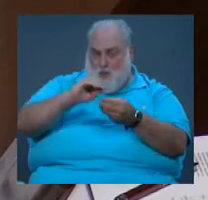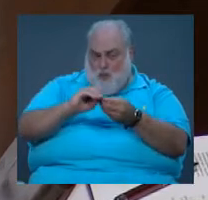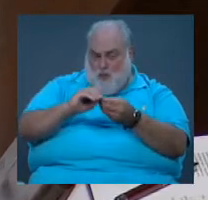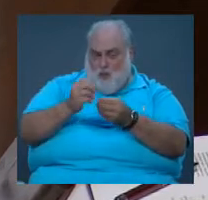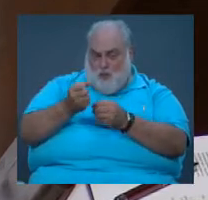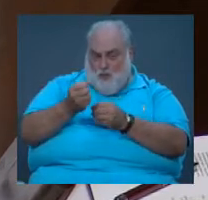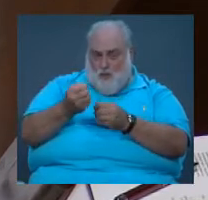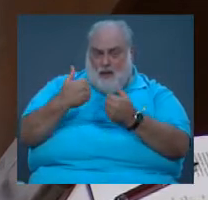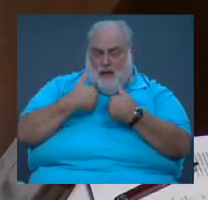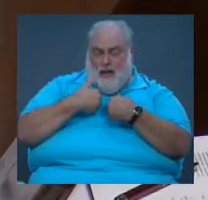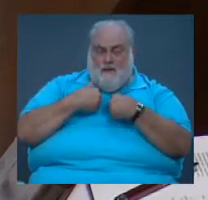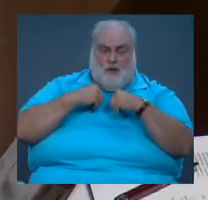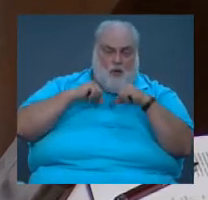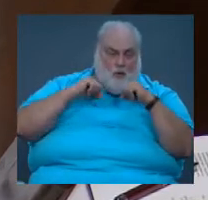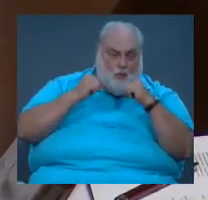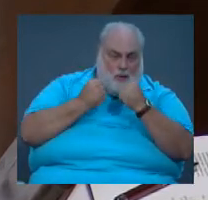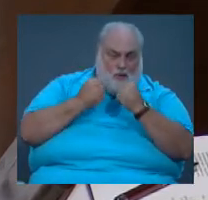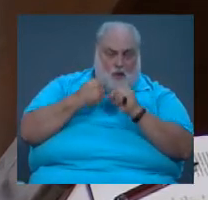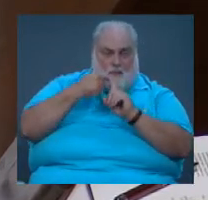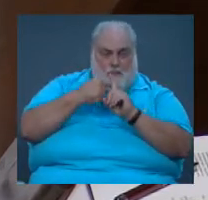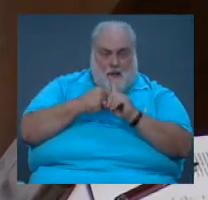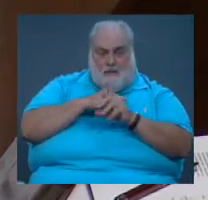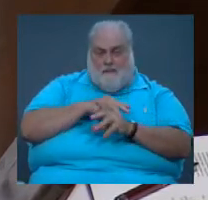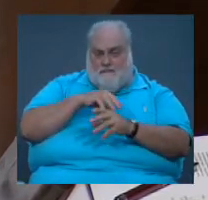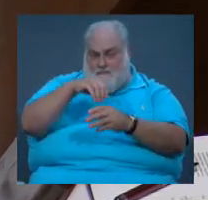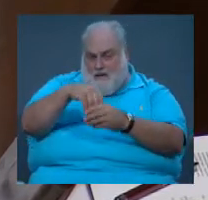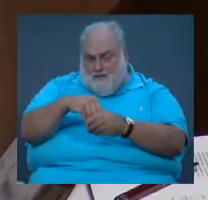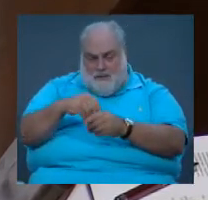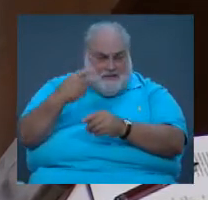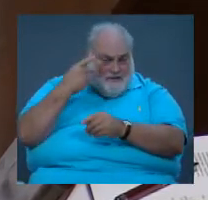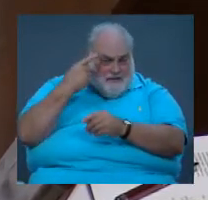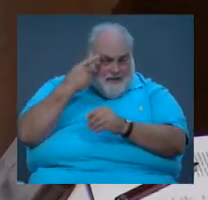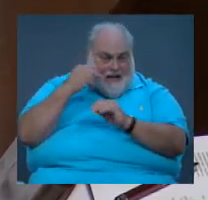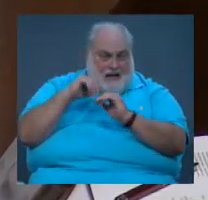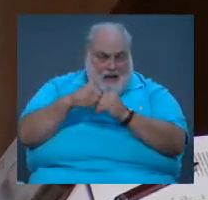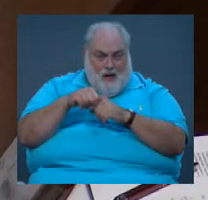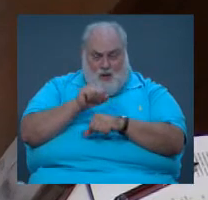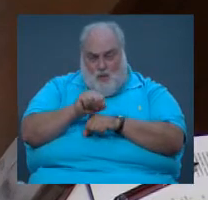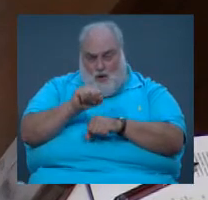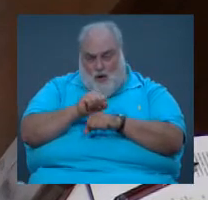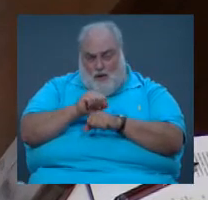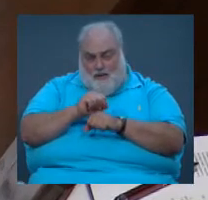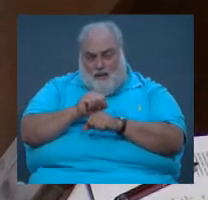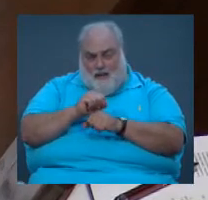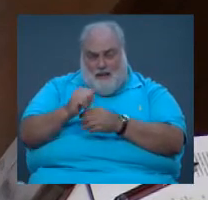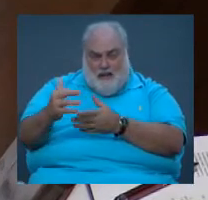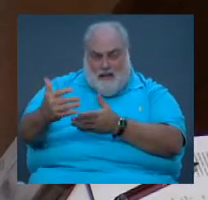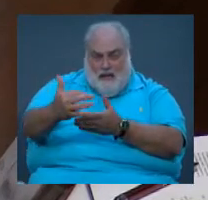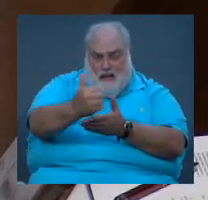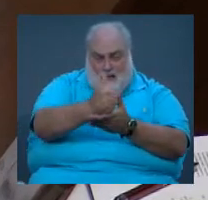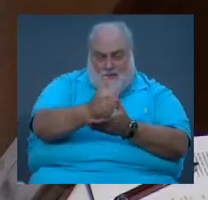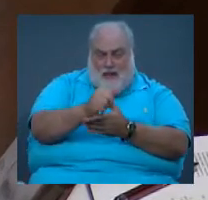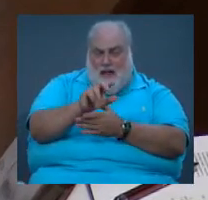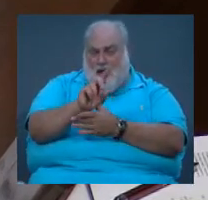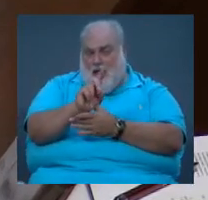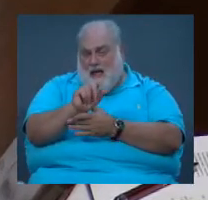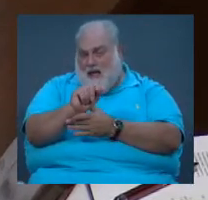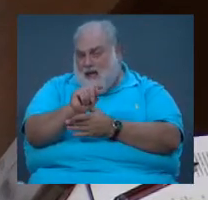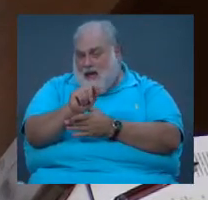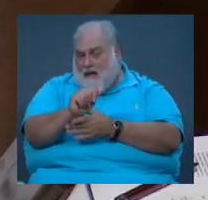we will have the winter months in there too and see how it works, get the data together, and then give it to the board so we can decide how to